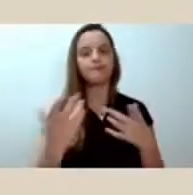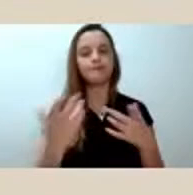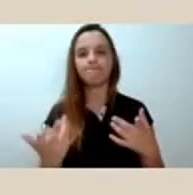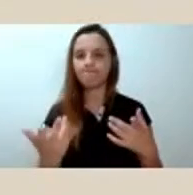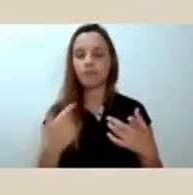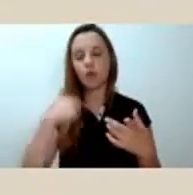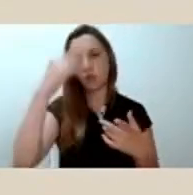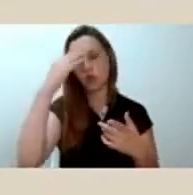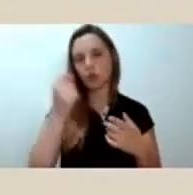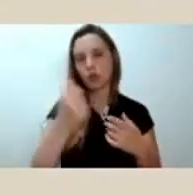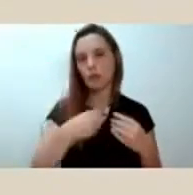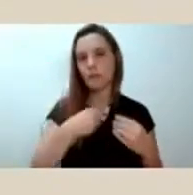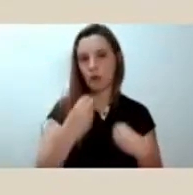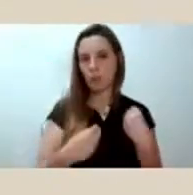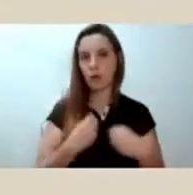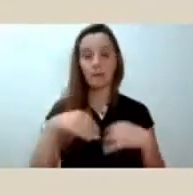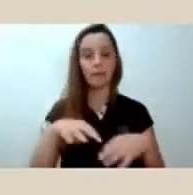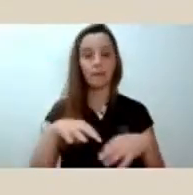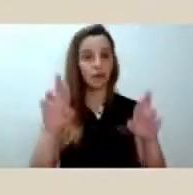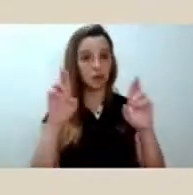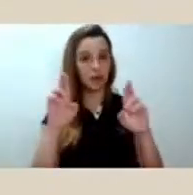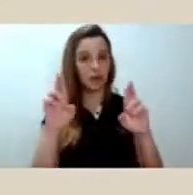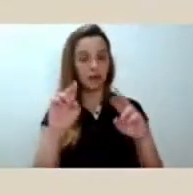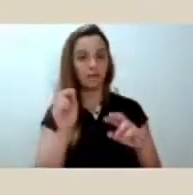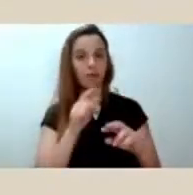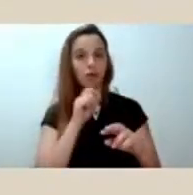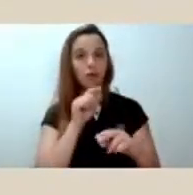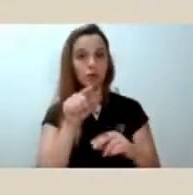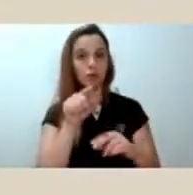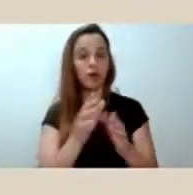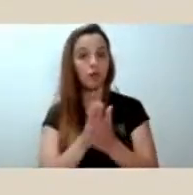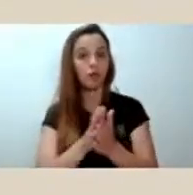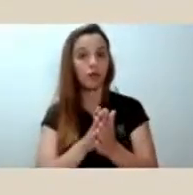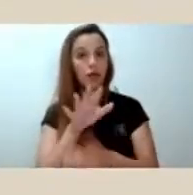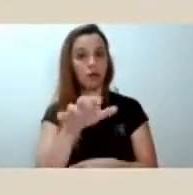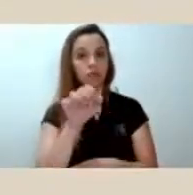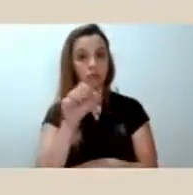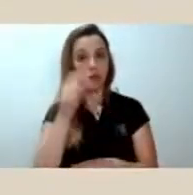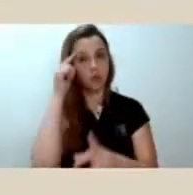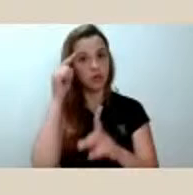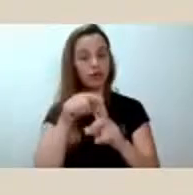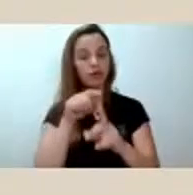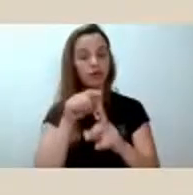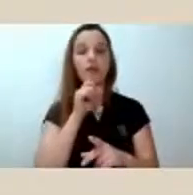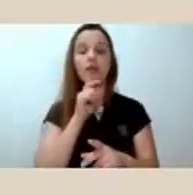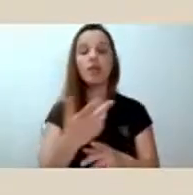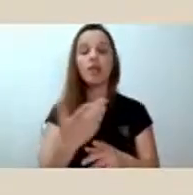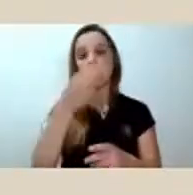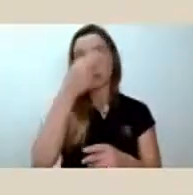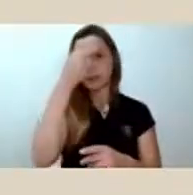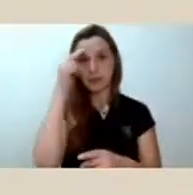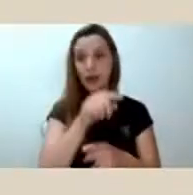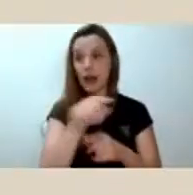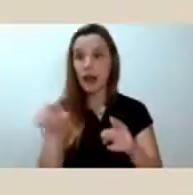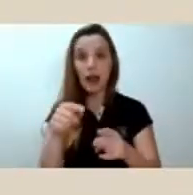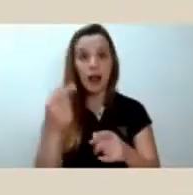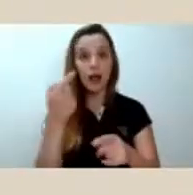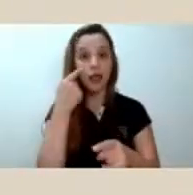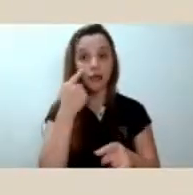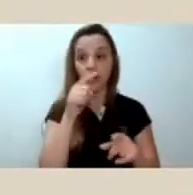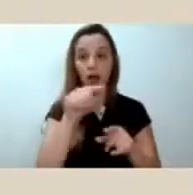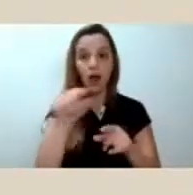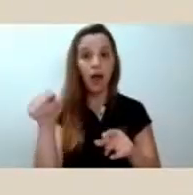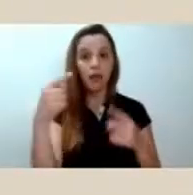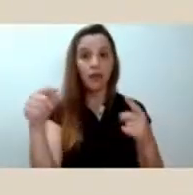that the expectation that we can use this to identify biases that we have in the society structurally, and even to identify